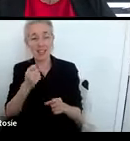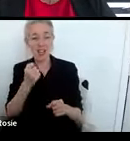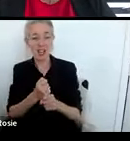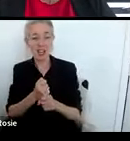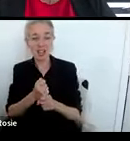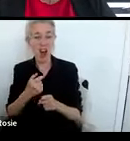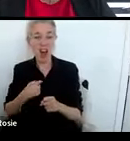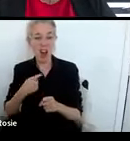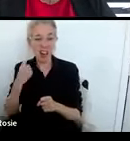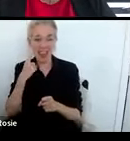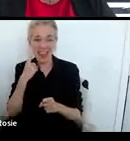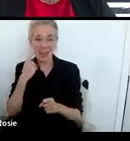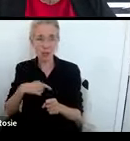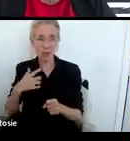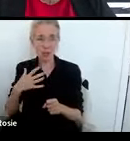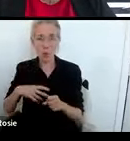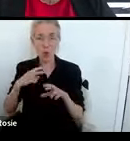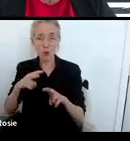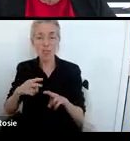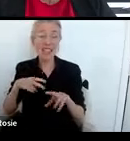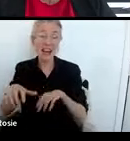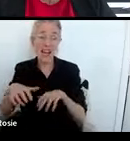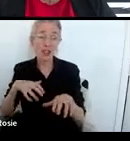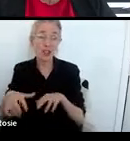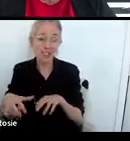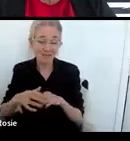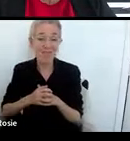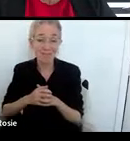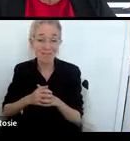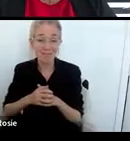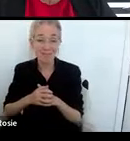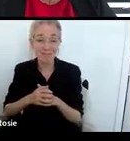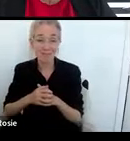for wanting the issues and the opportunity to review to